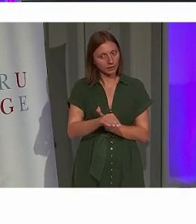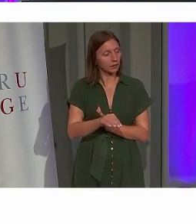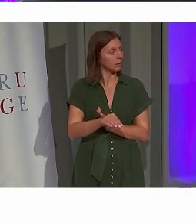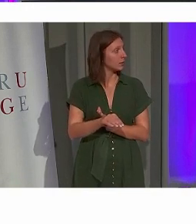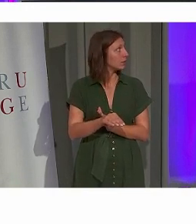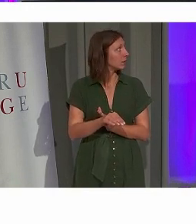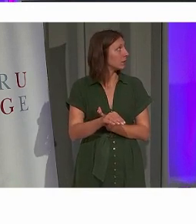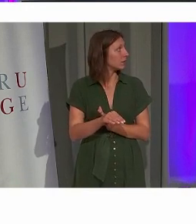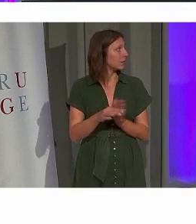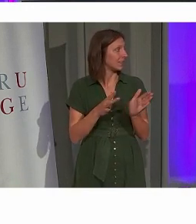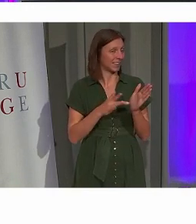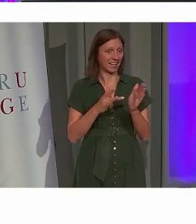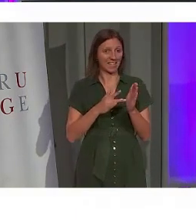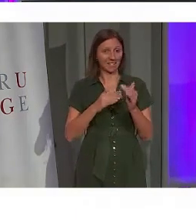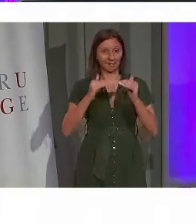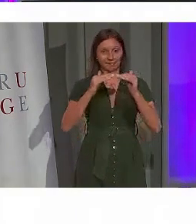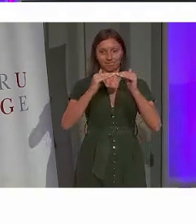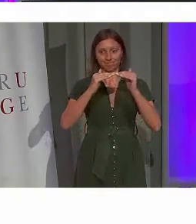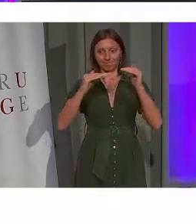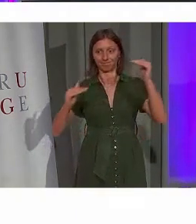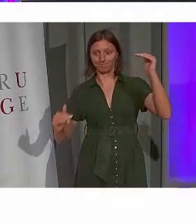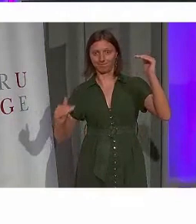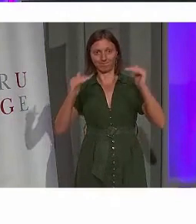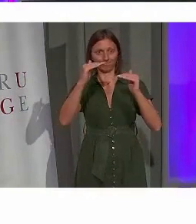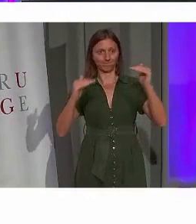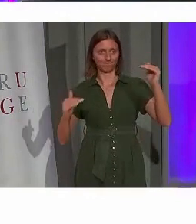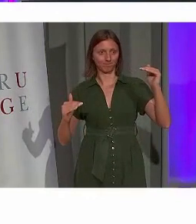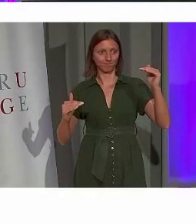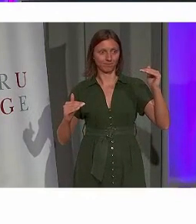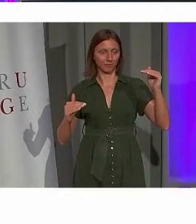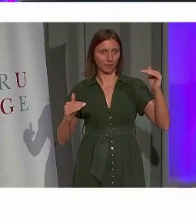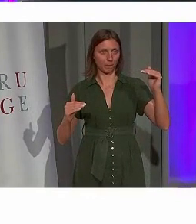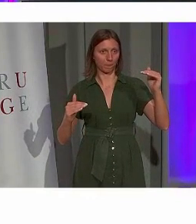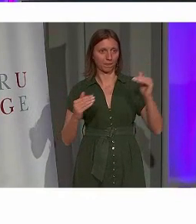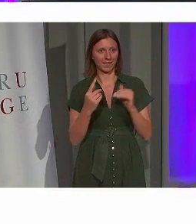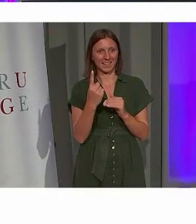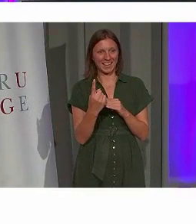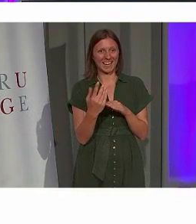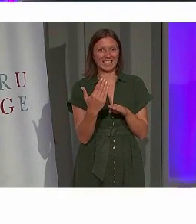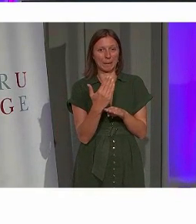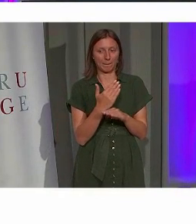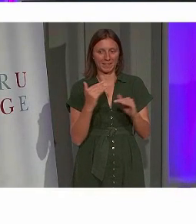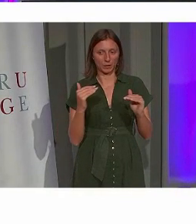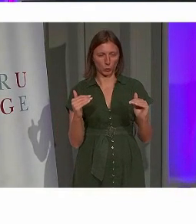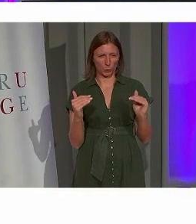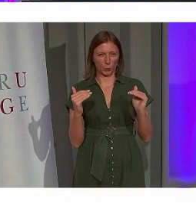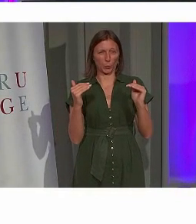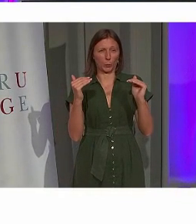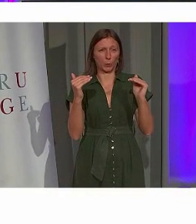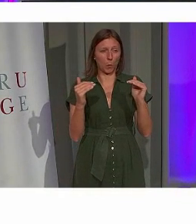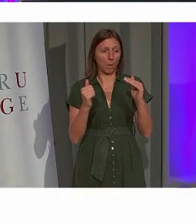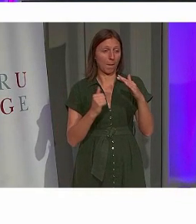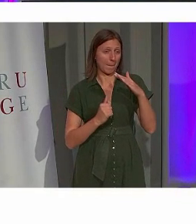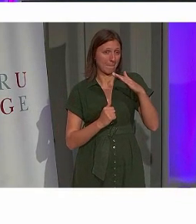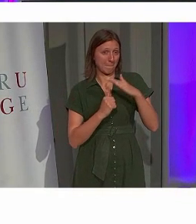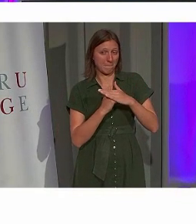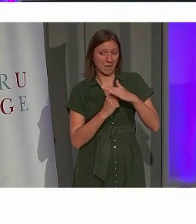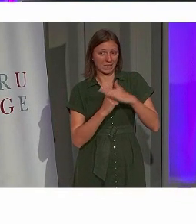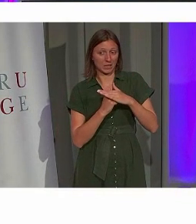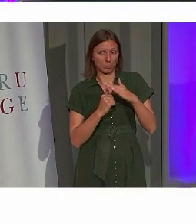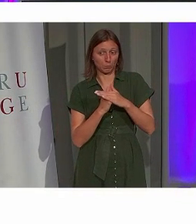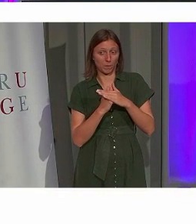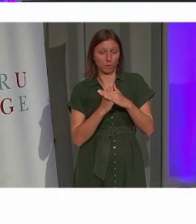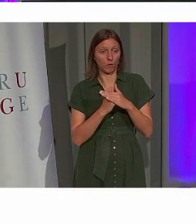there. You can see declination down. You can see how actually it's also going 1 meter